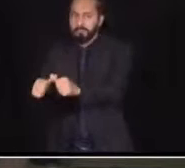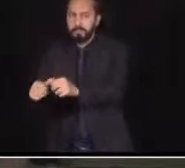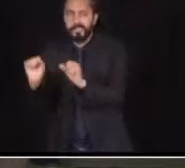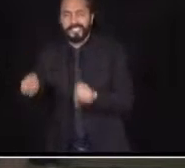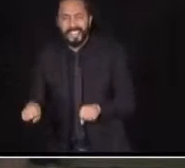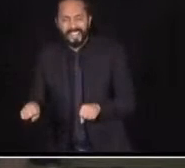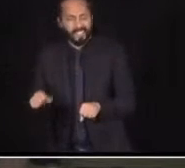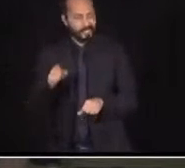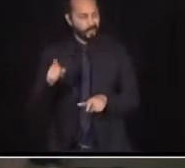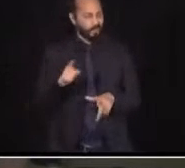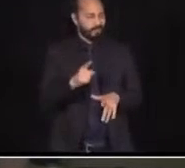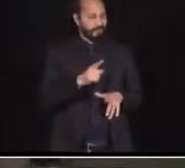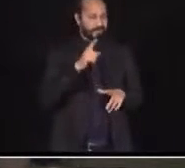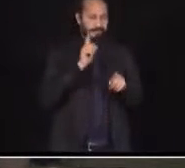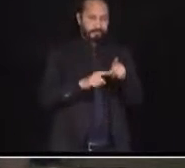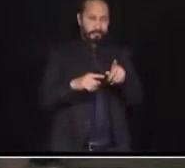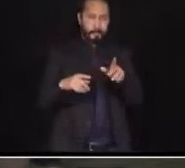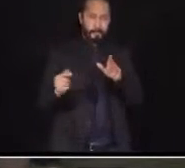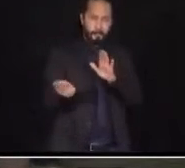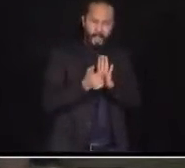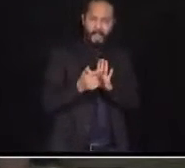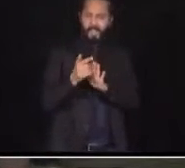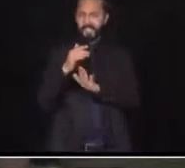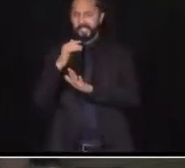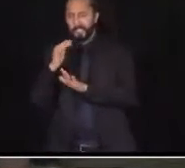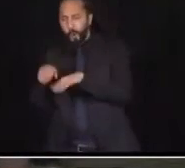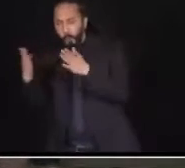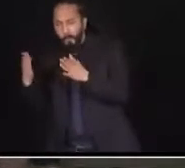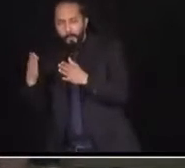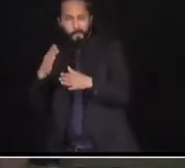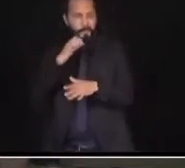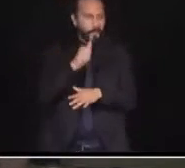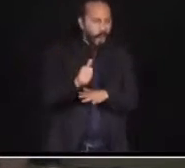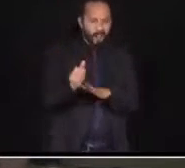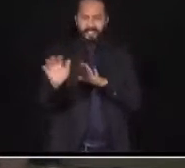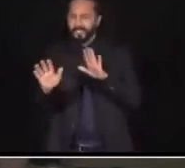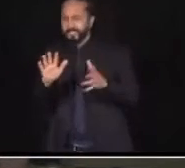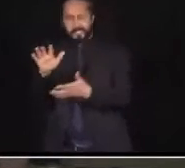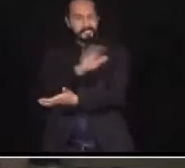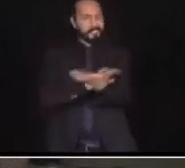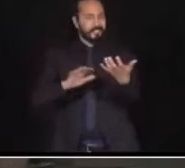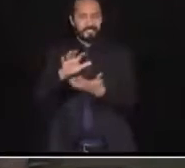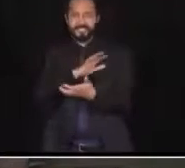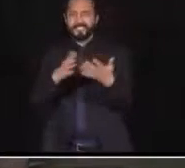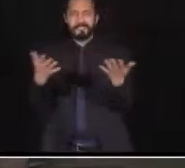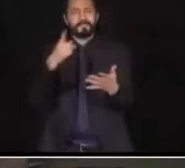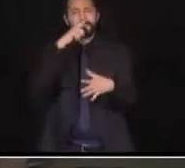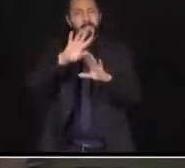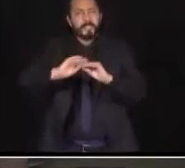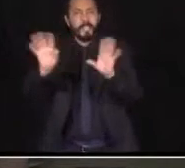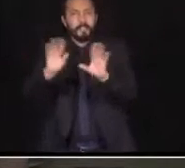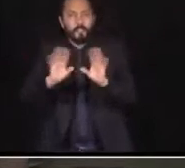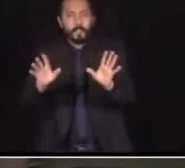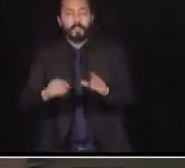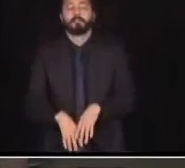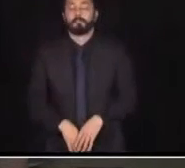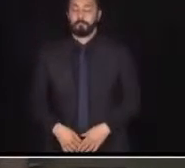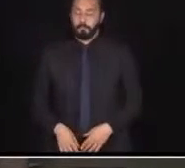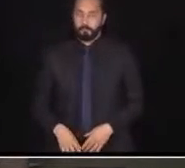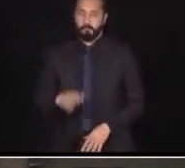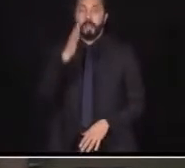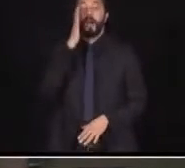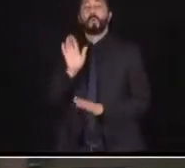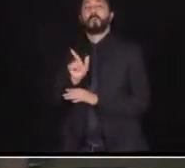on what is allowed. Before I pass it over to the Minister of Health, you know, some of these areas, be it karate one-on-one or